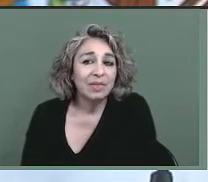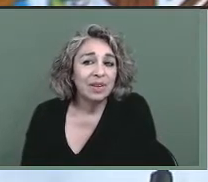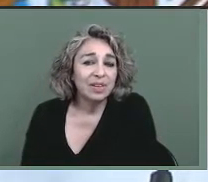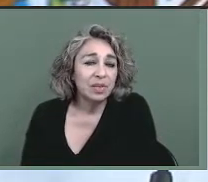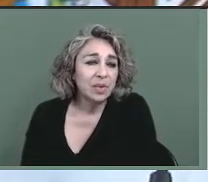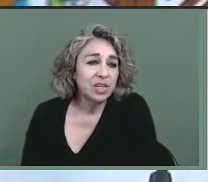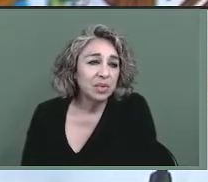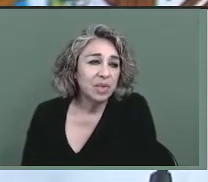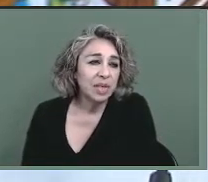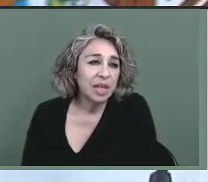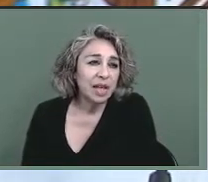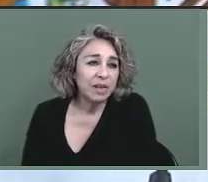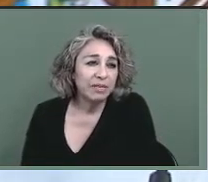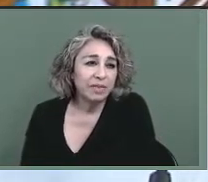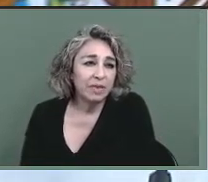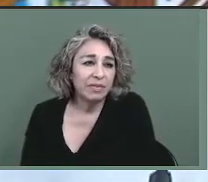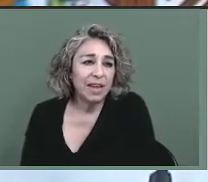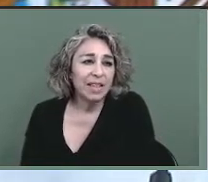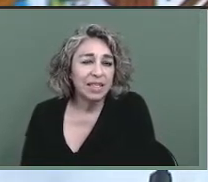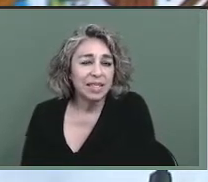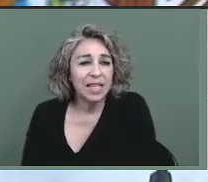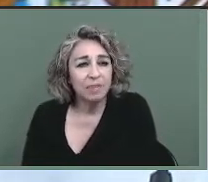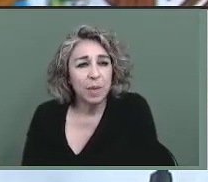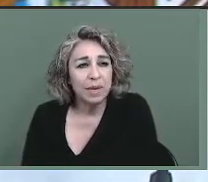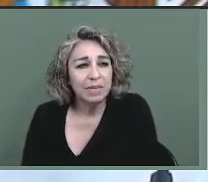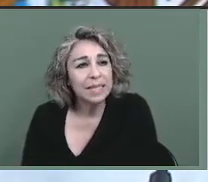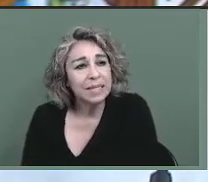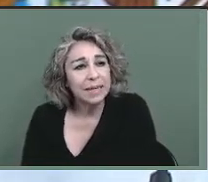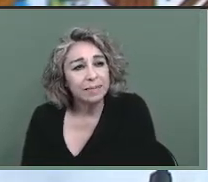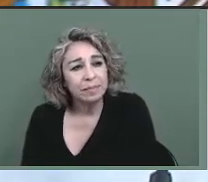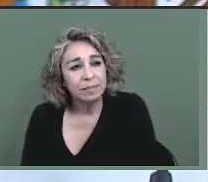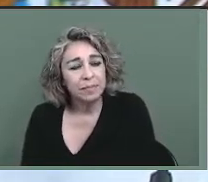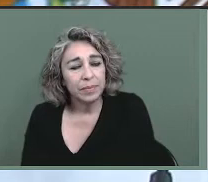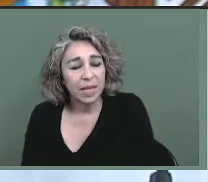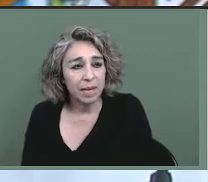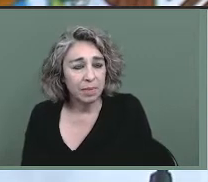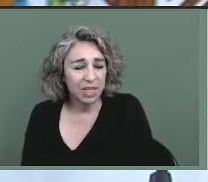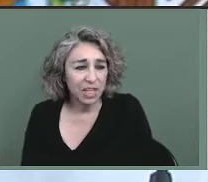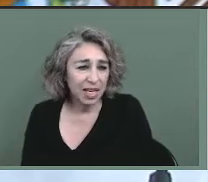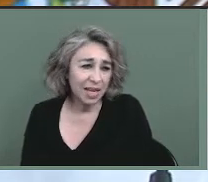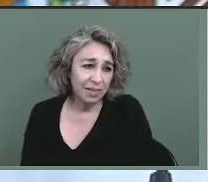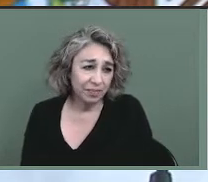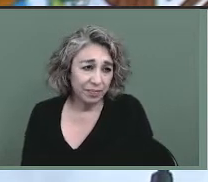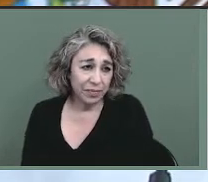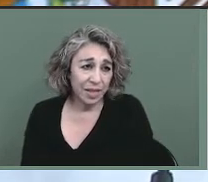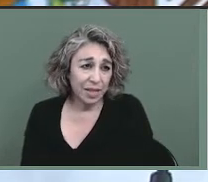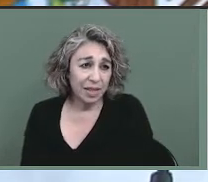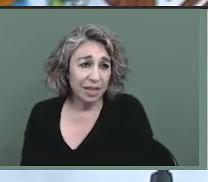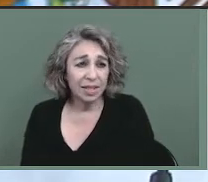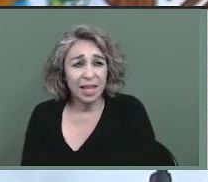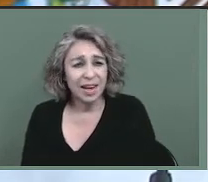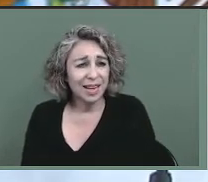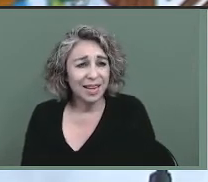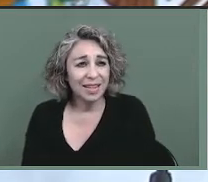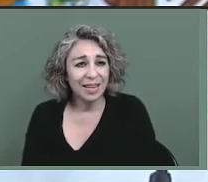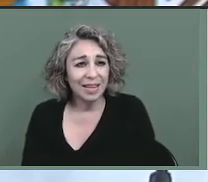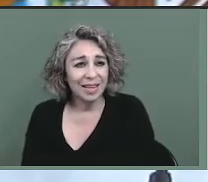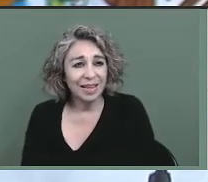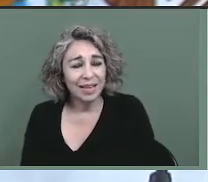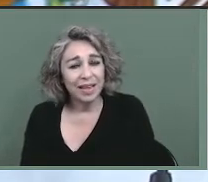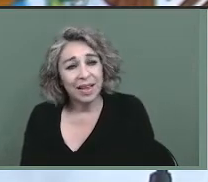If there's a region with a lot of violence, like Buena Vista, in Apachingán, the Tierra